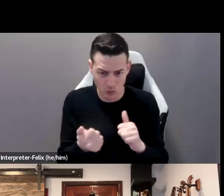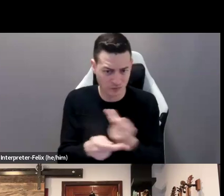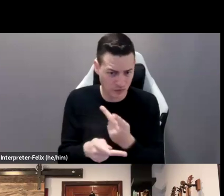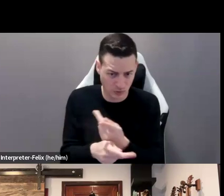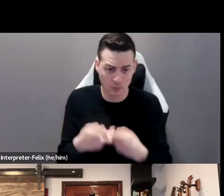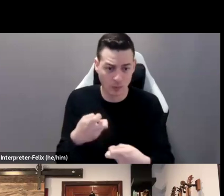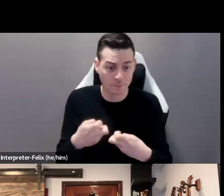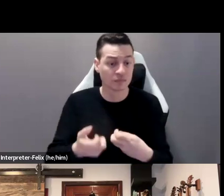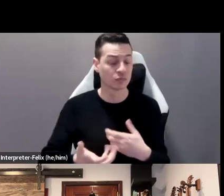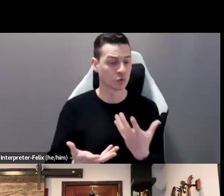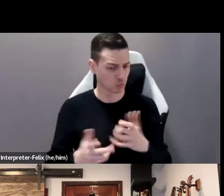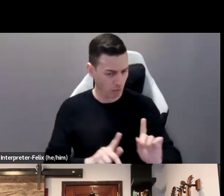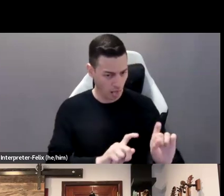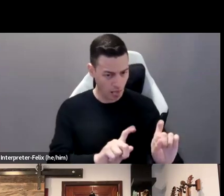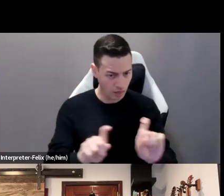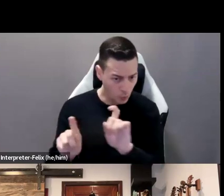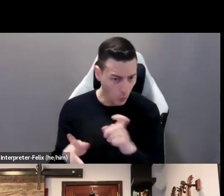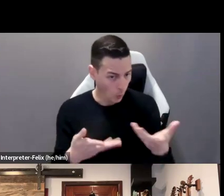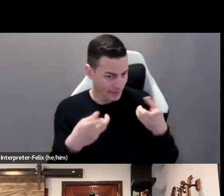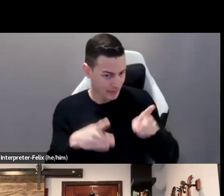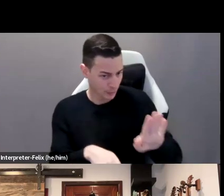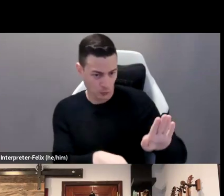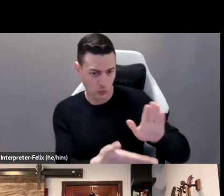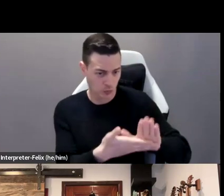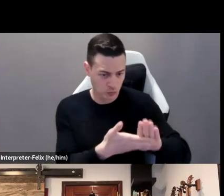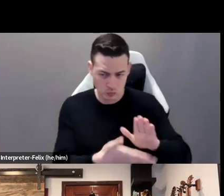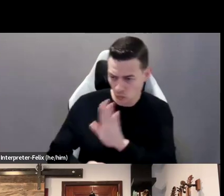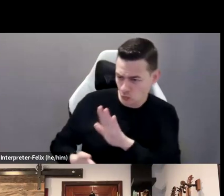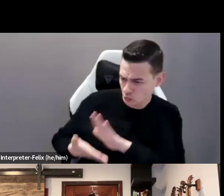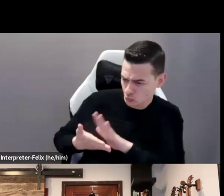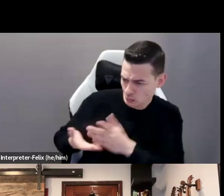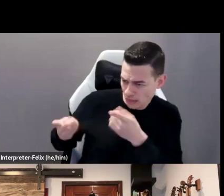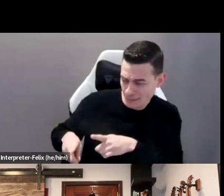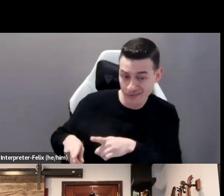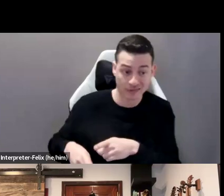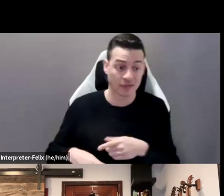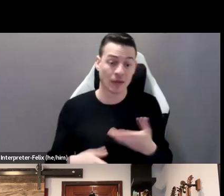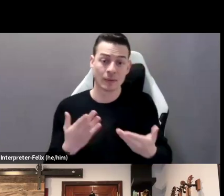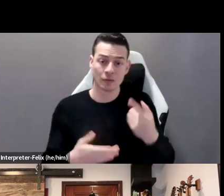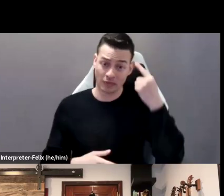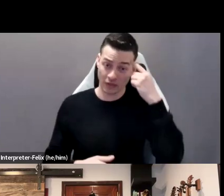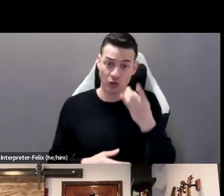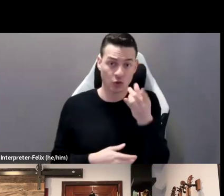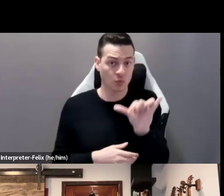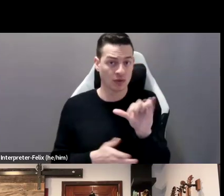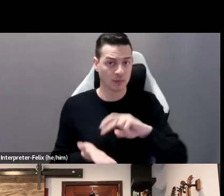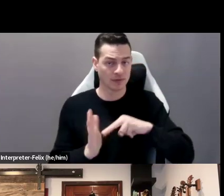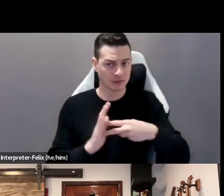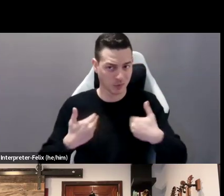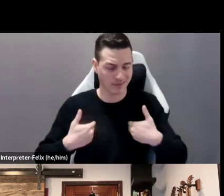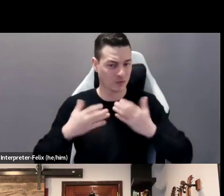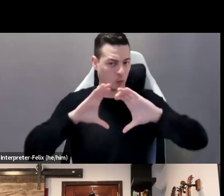happening on the ground. Because you might look at CUNY and think like, obviously there's like some centralized data warehouse for all of this information. There is